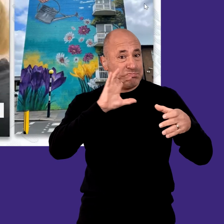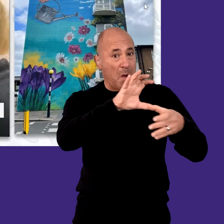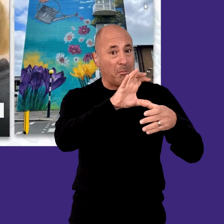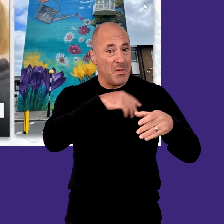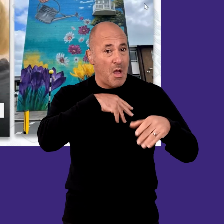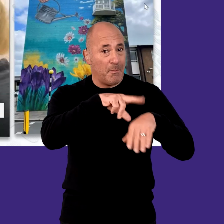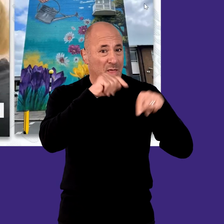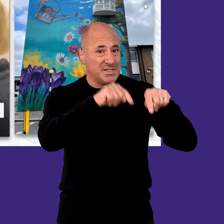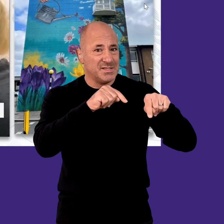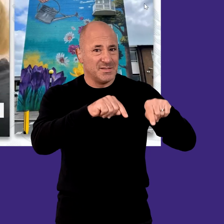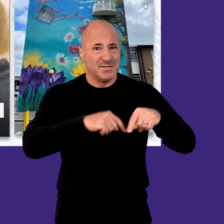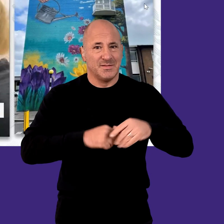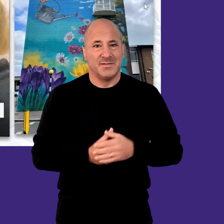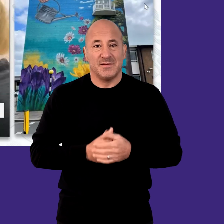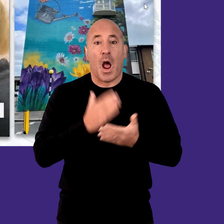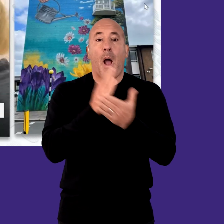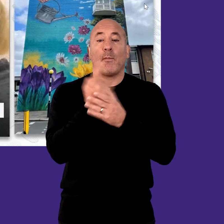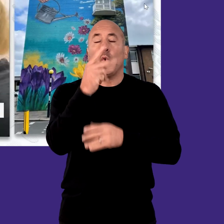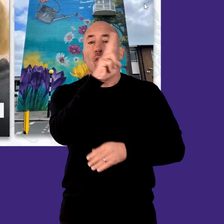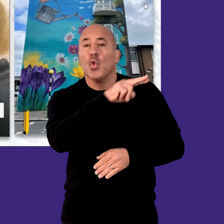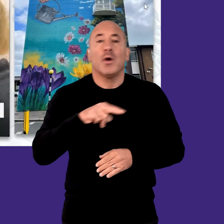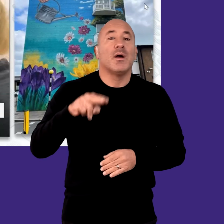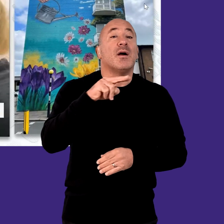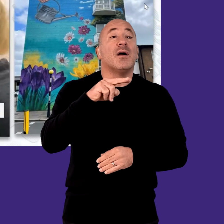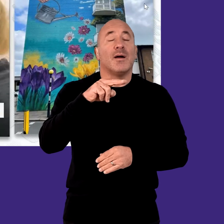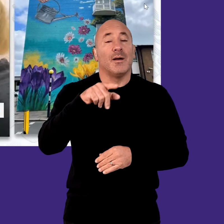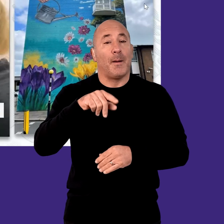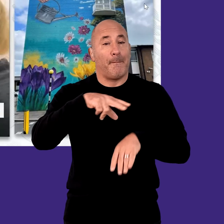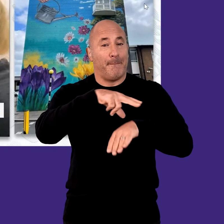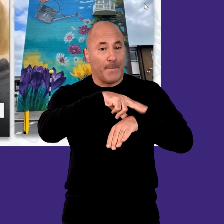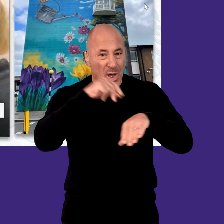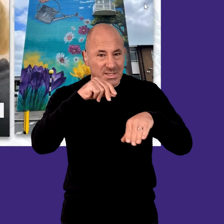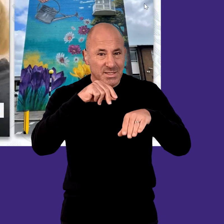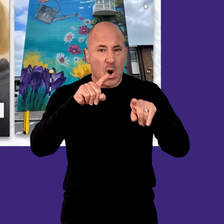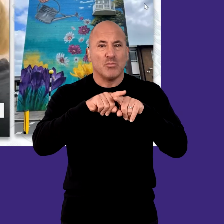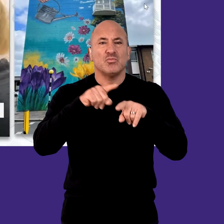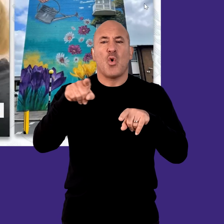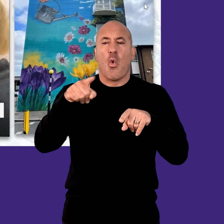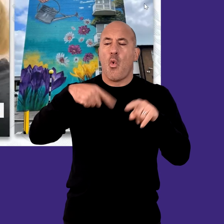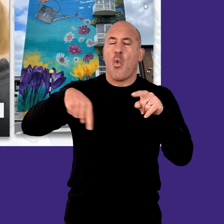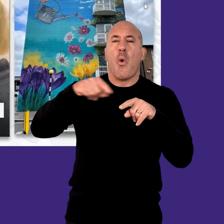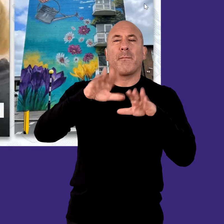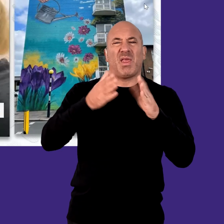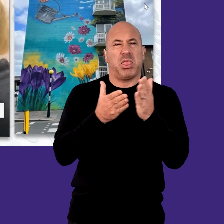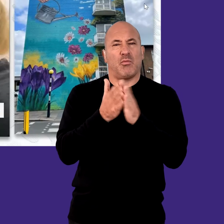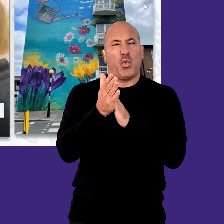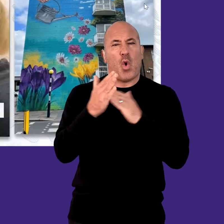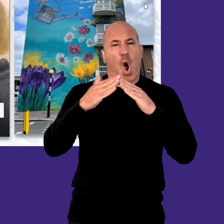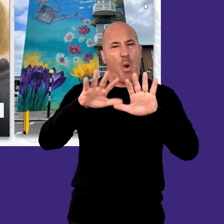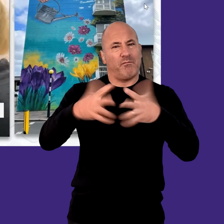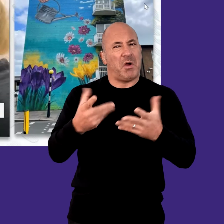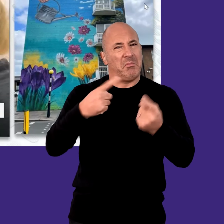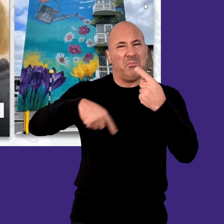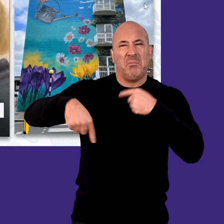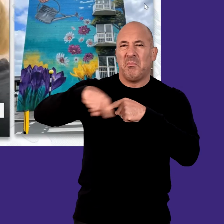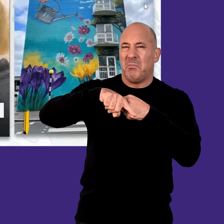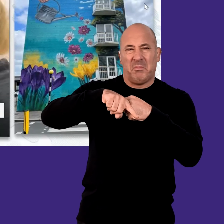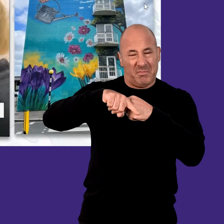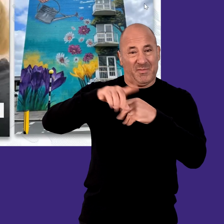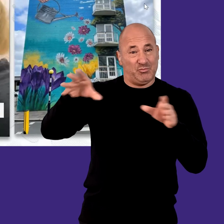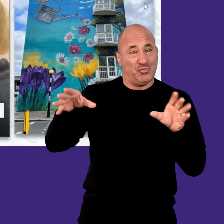of Coventry Central Police Station as a location for a mural. But the mural is actually designed by